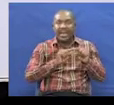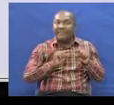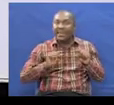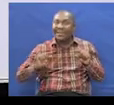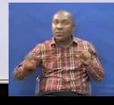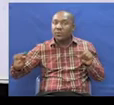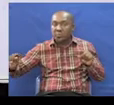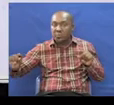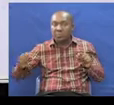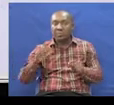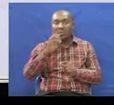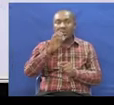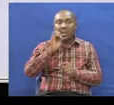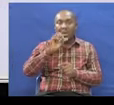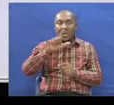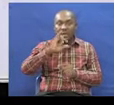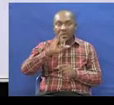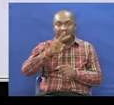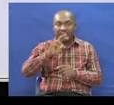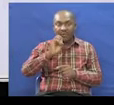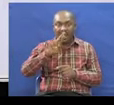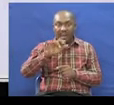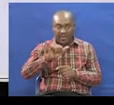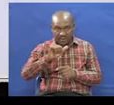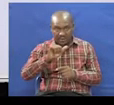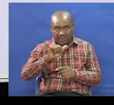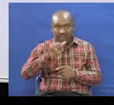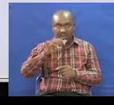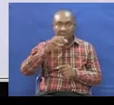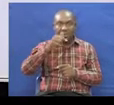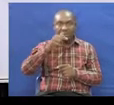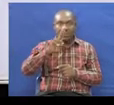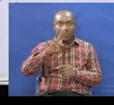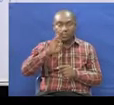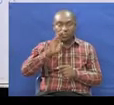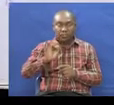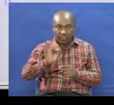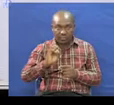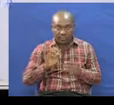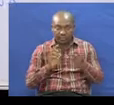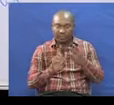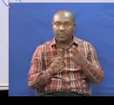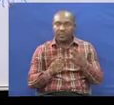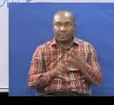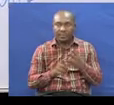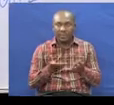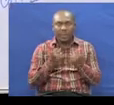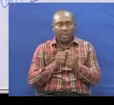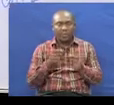Also, we must have a retort stand, or you cannot use a little stand, not